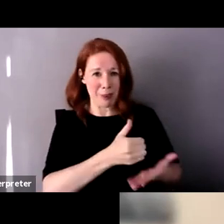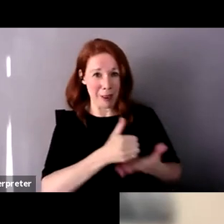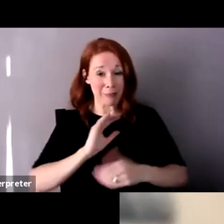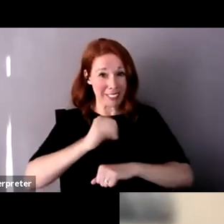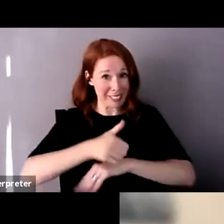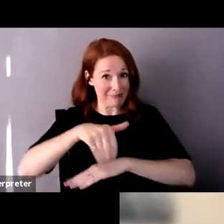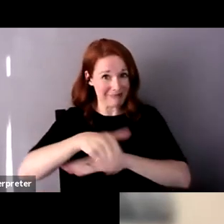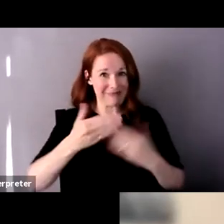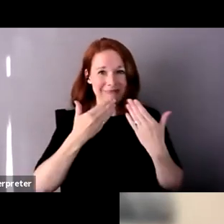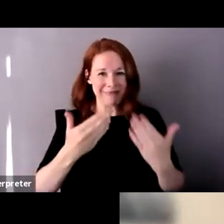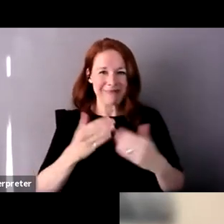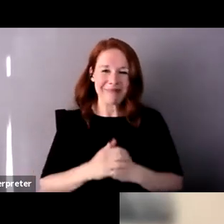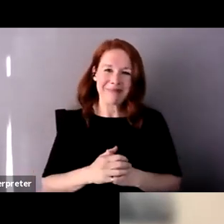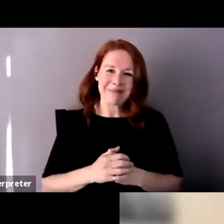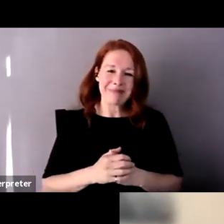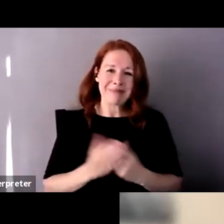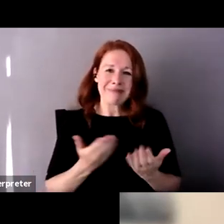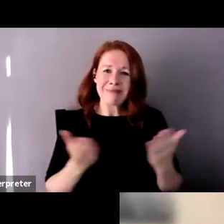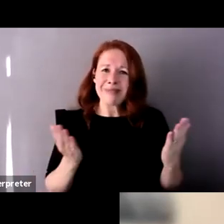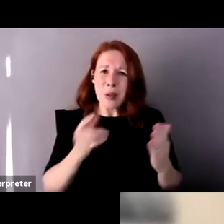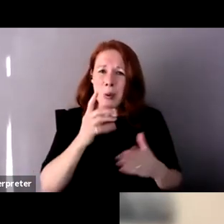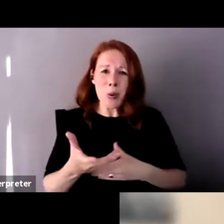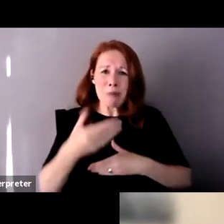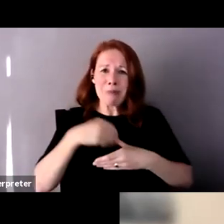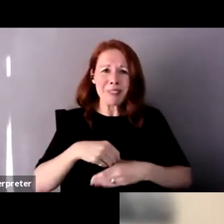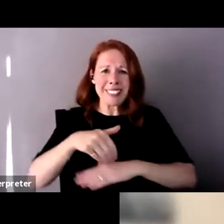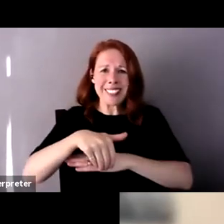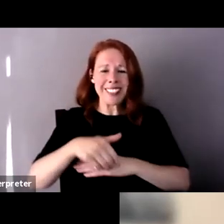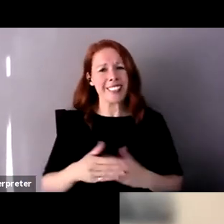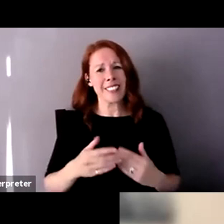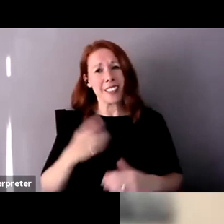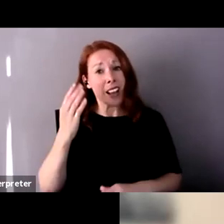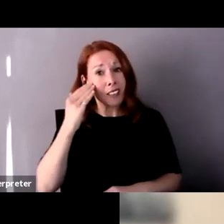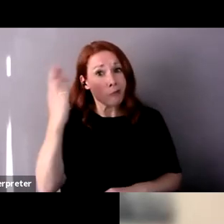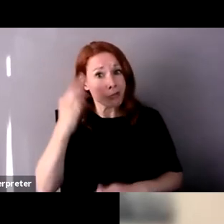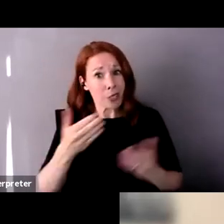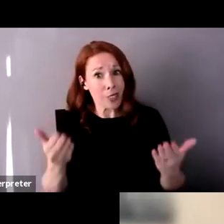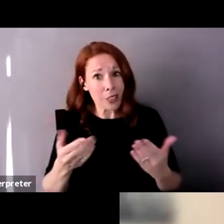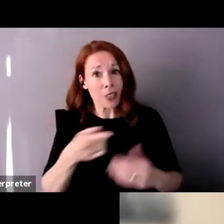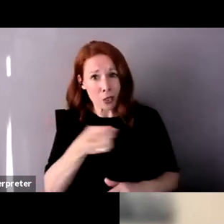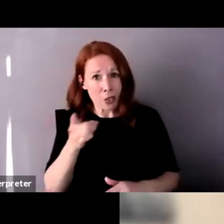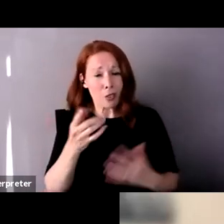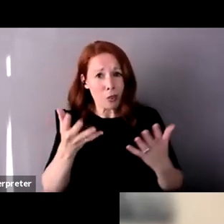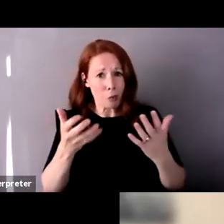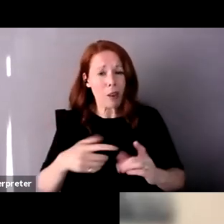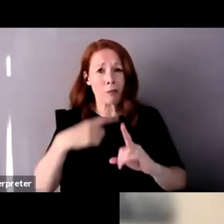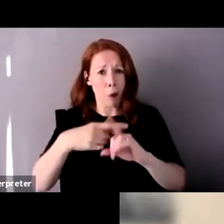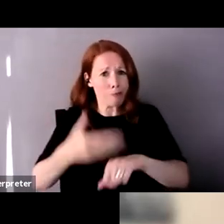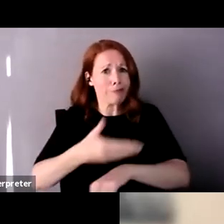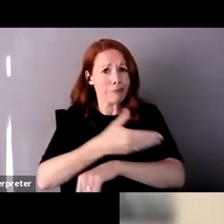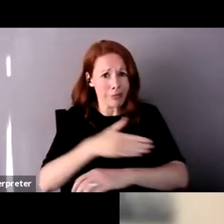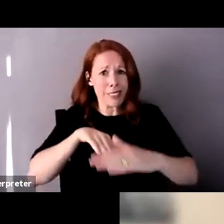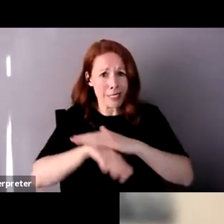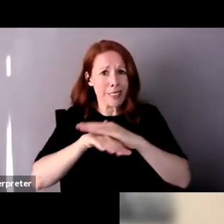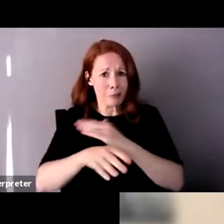get this ready. And for everyone who's participated tonight, I know you're here because you're also making positive changes,